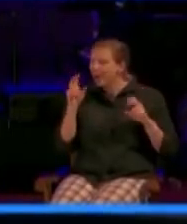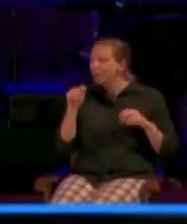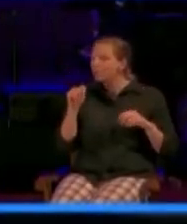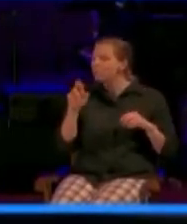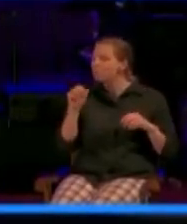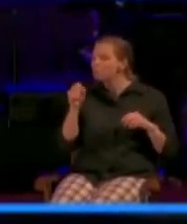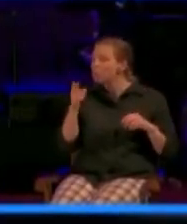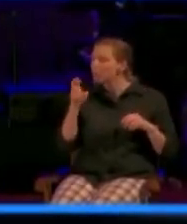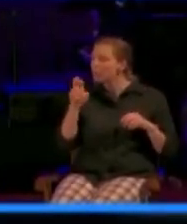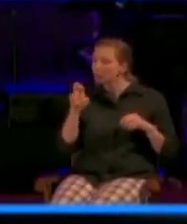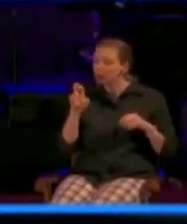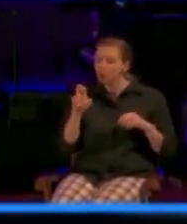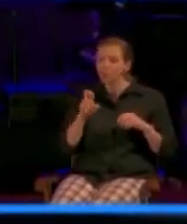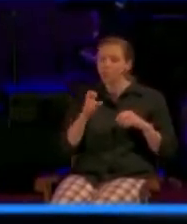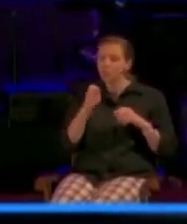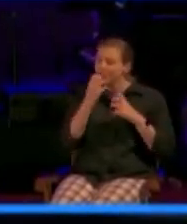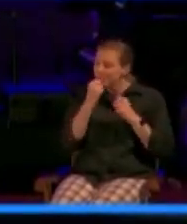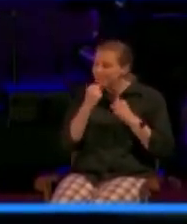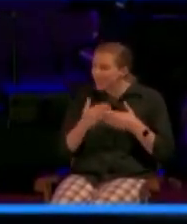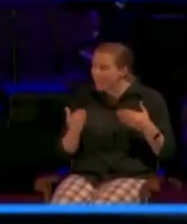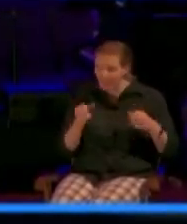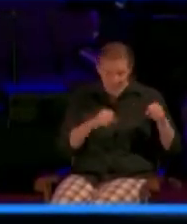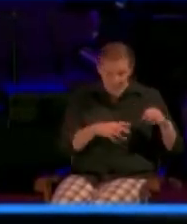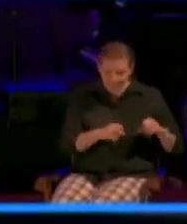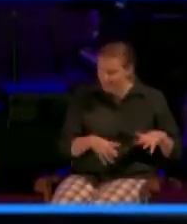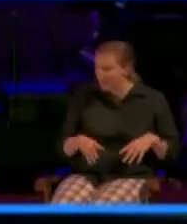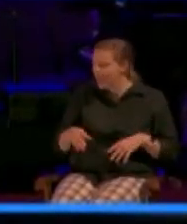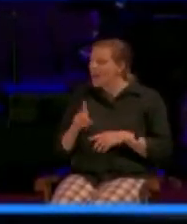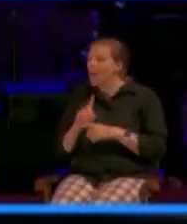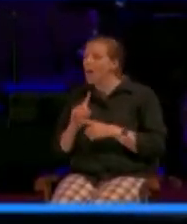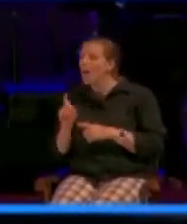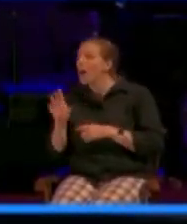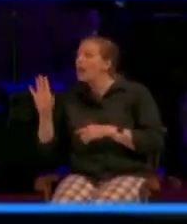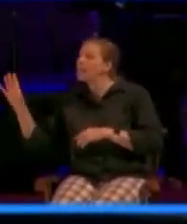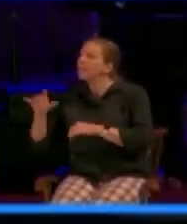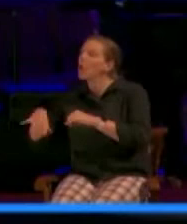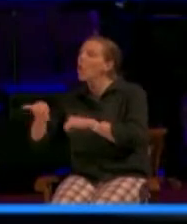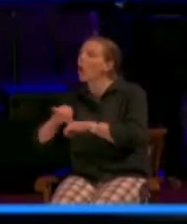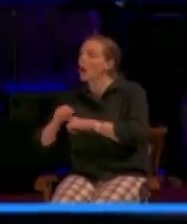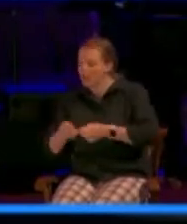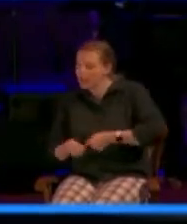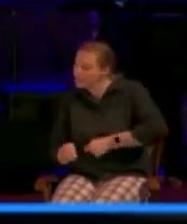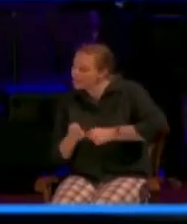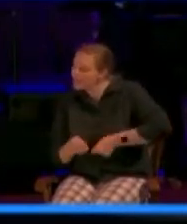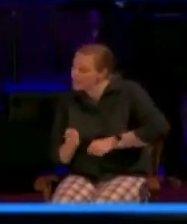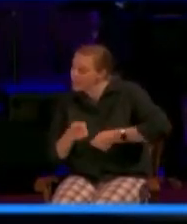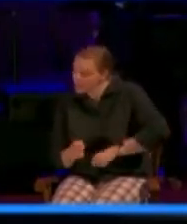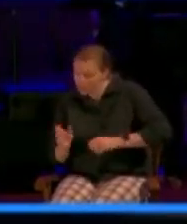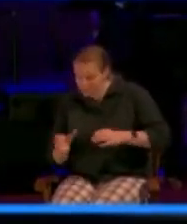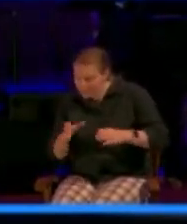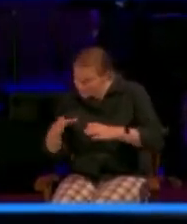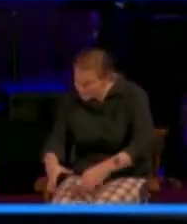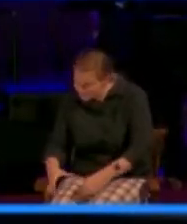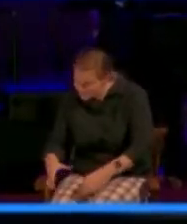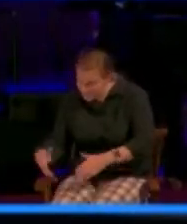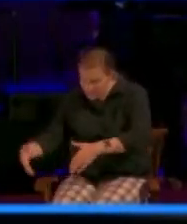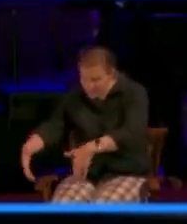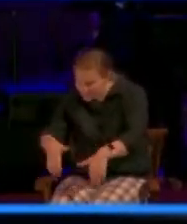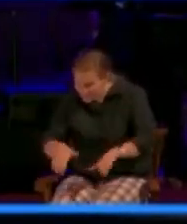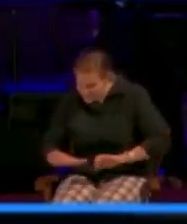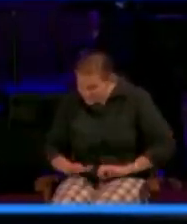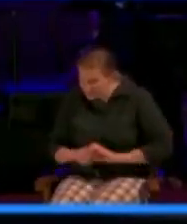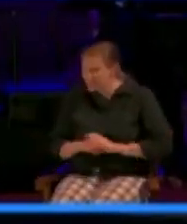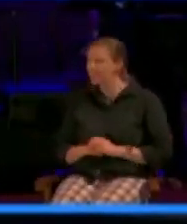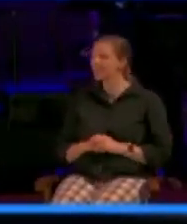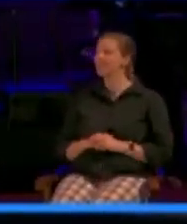Then you'd go to the doghouse or you'd go around the basketball going. And then he'd take that little sheet of paper and roll it up like a pirate's mat, put a ribbon around it and